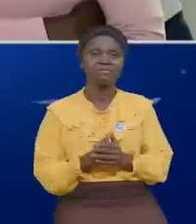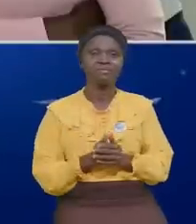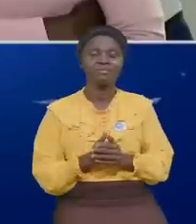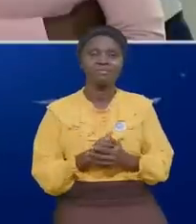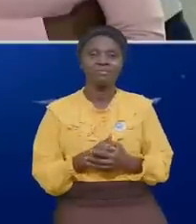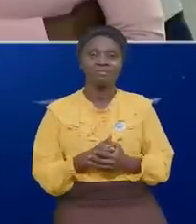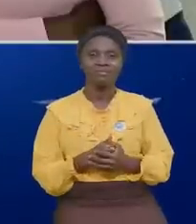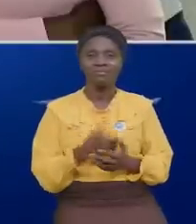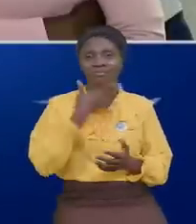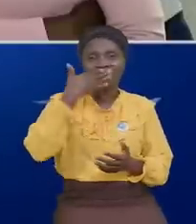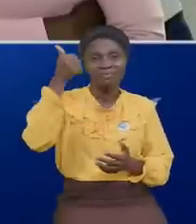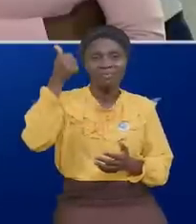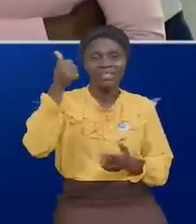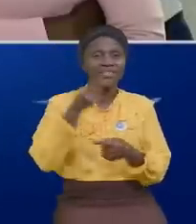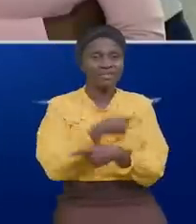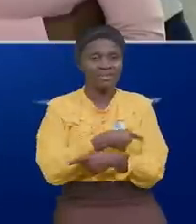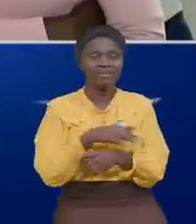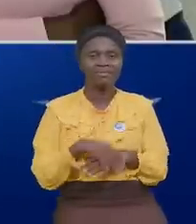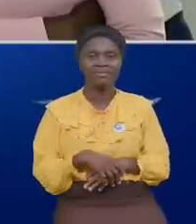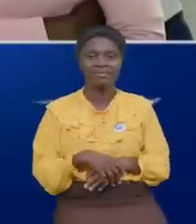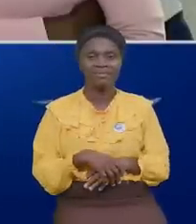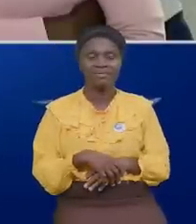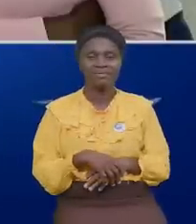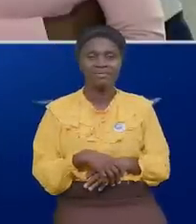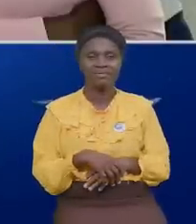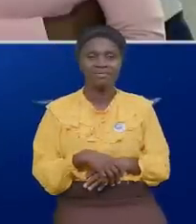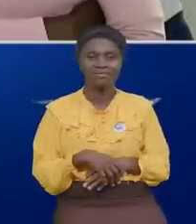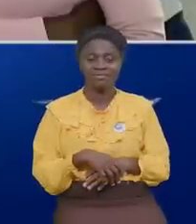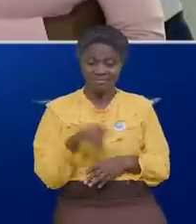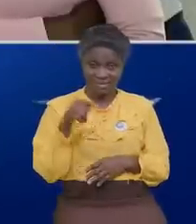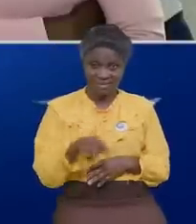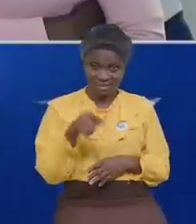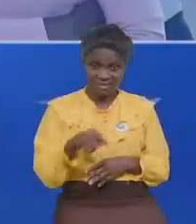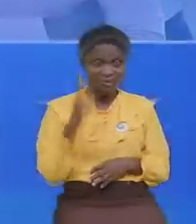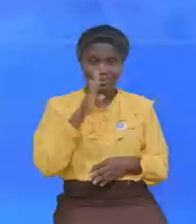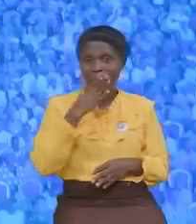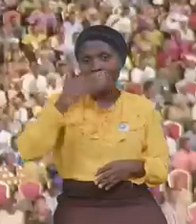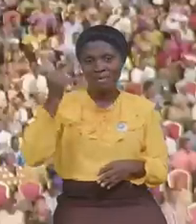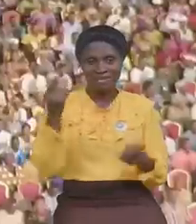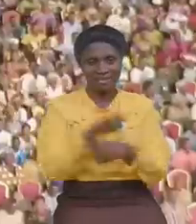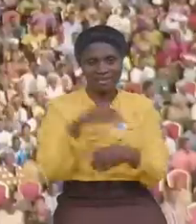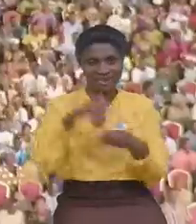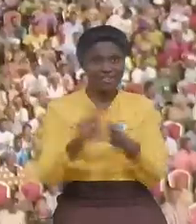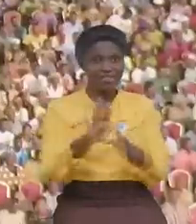The best day. This will be the best day of your life.